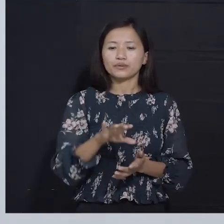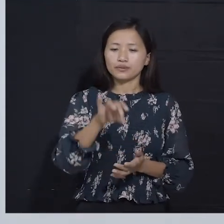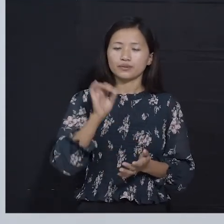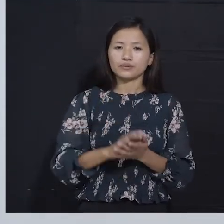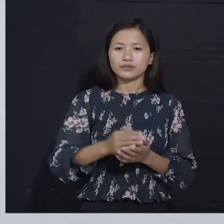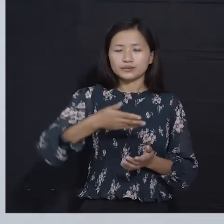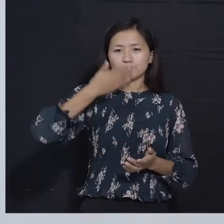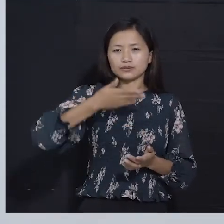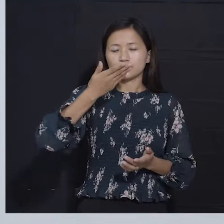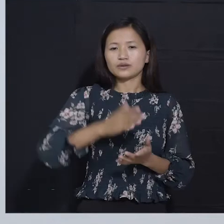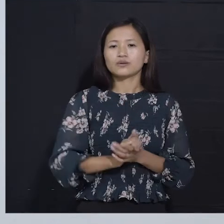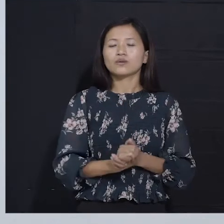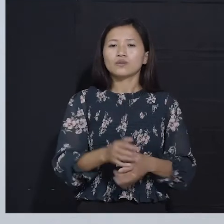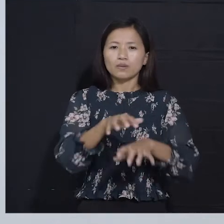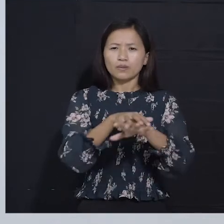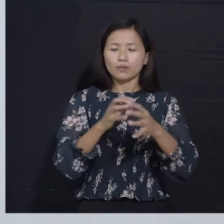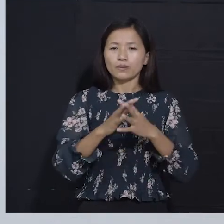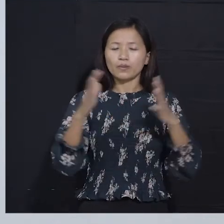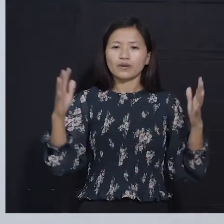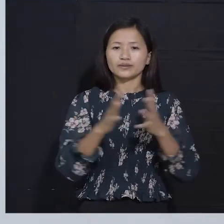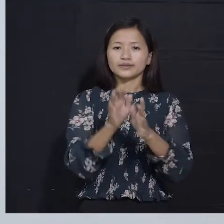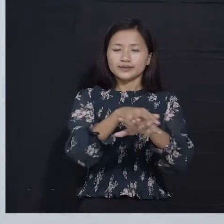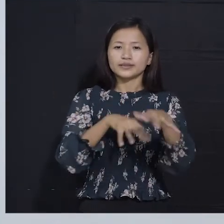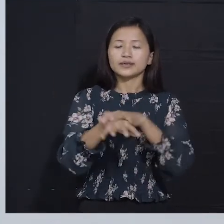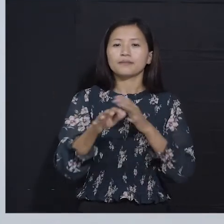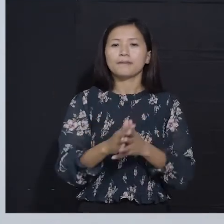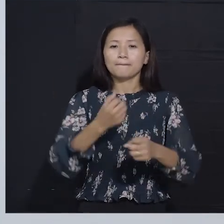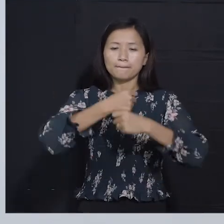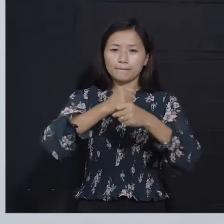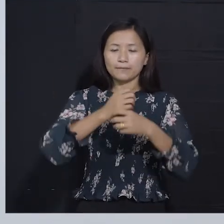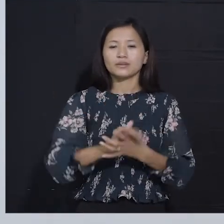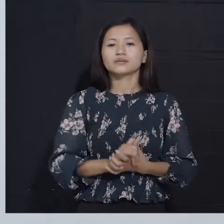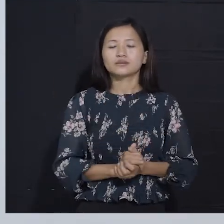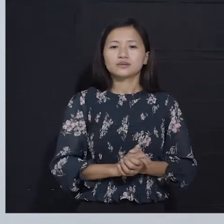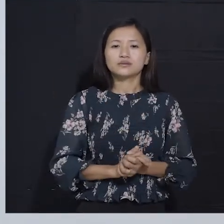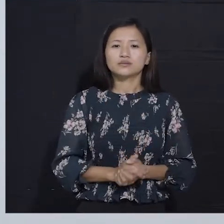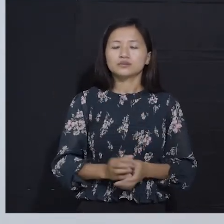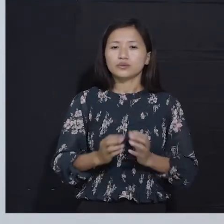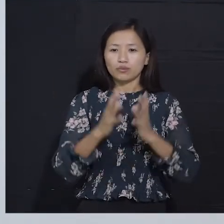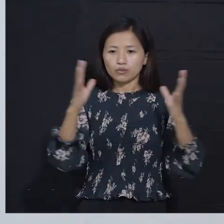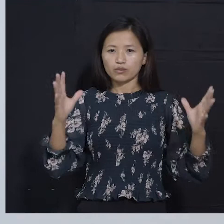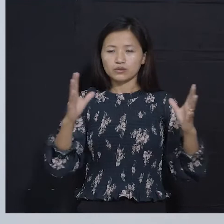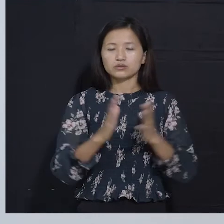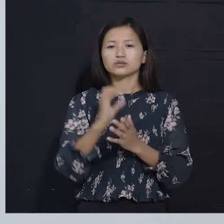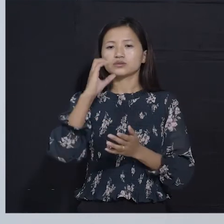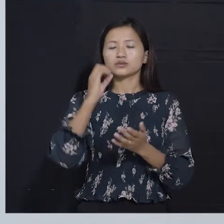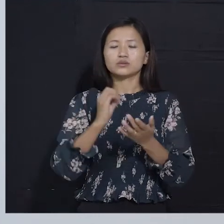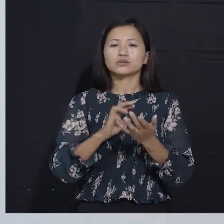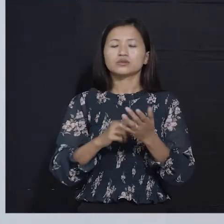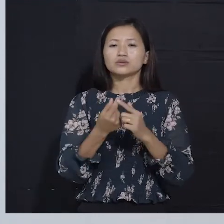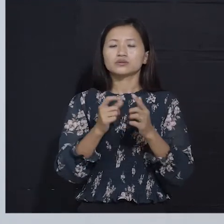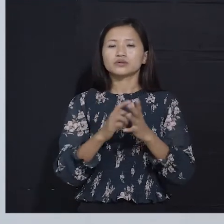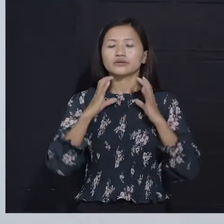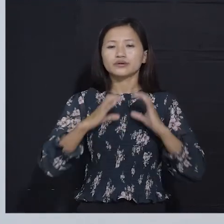got a whiff of the smell of a wild animal, so this made him to be more cautious. Cautious